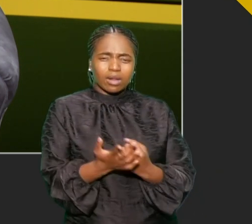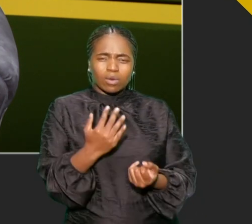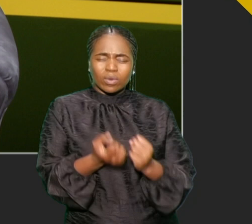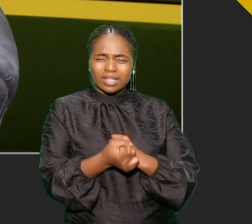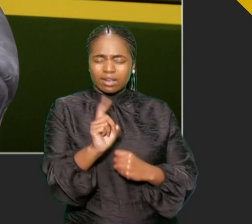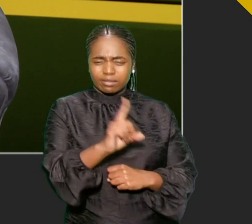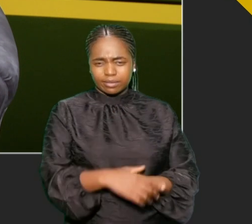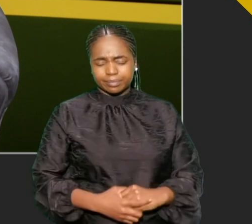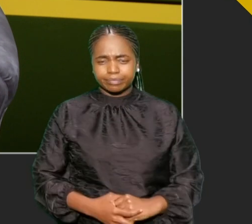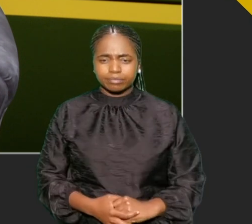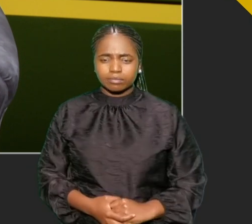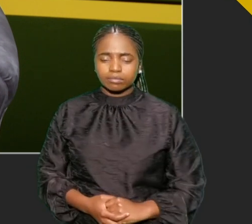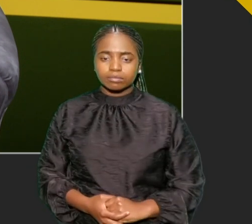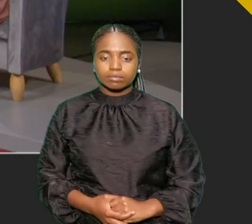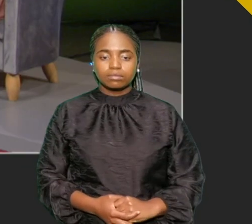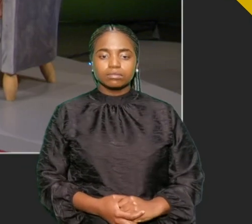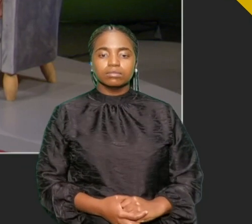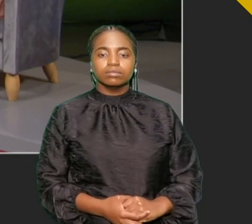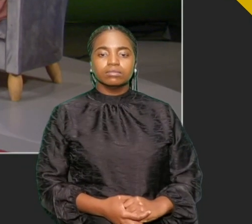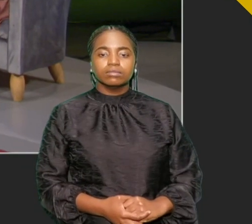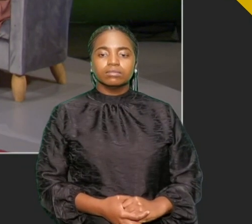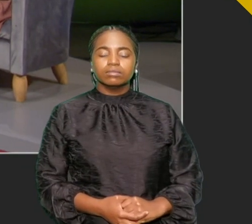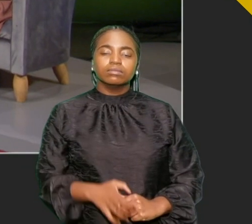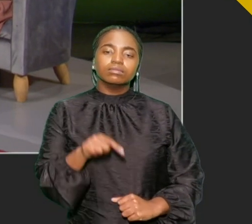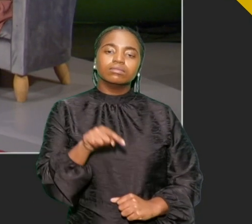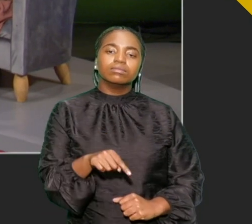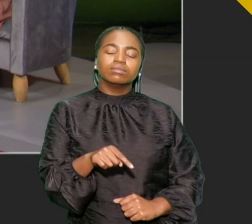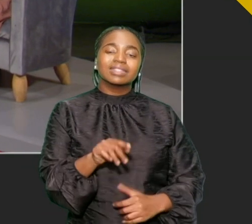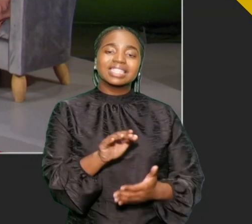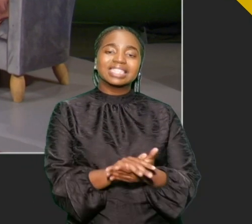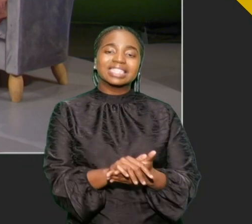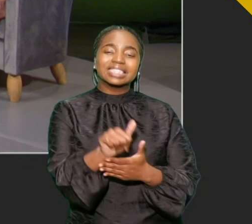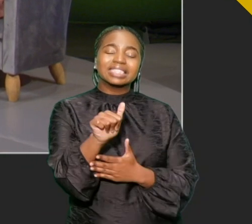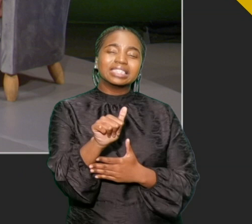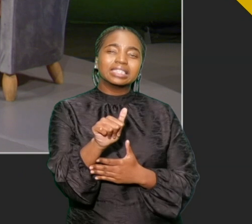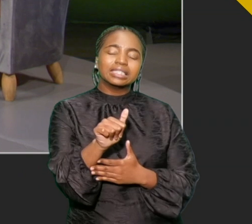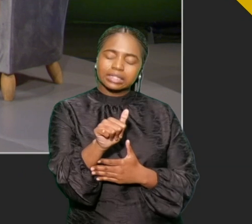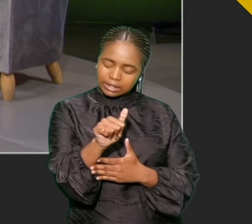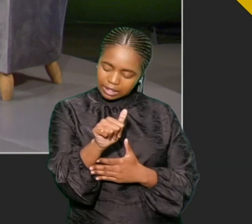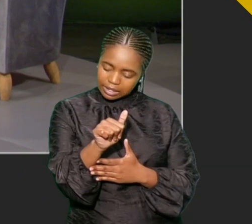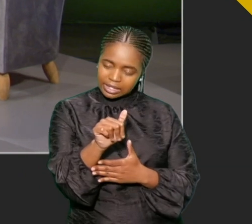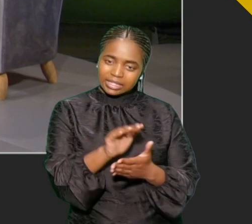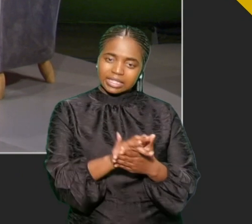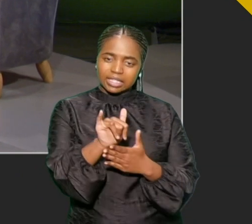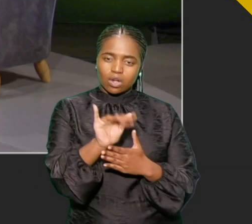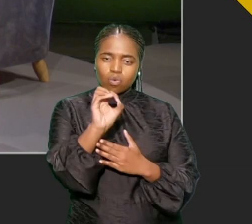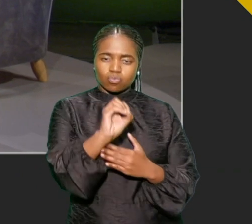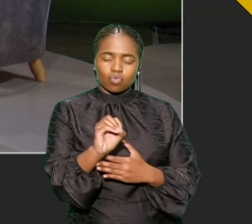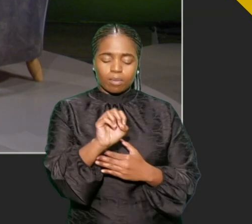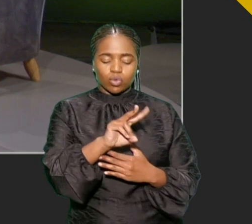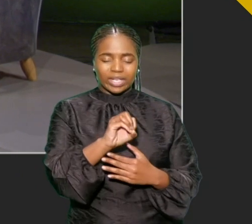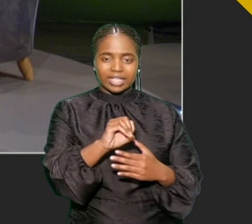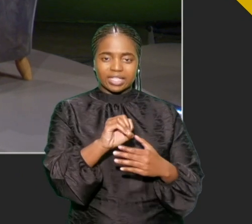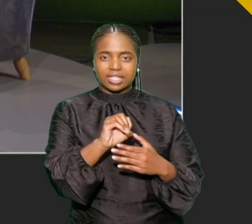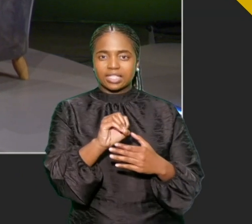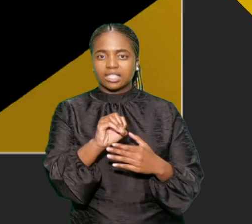Maga. Okay, it was on the 15th of October